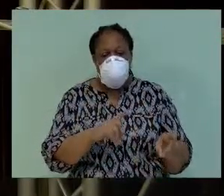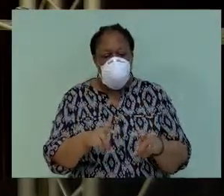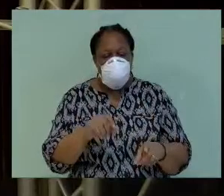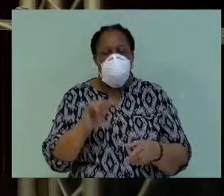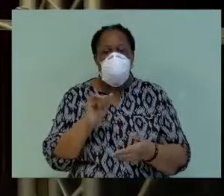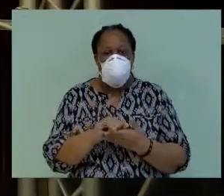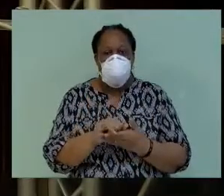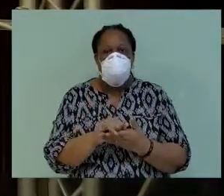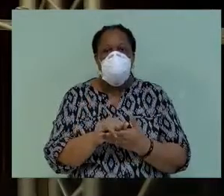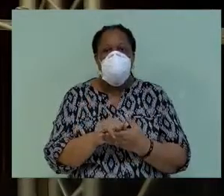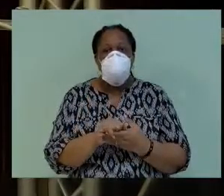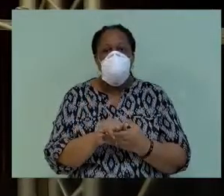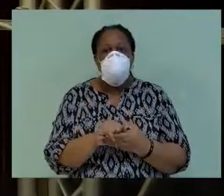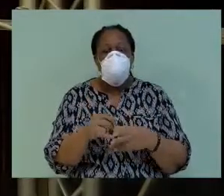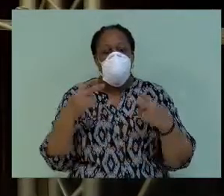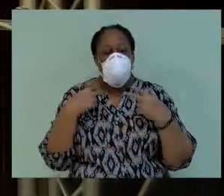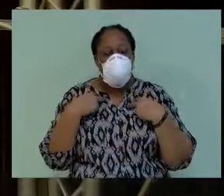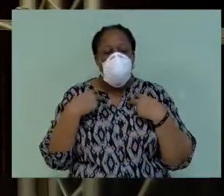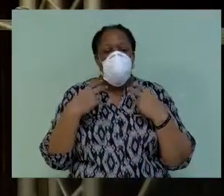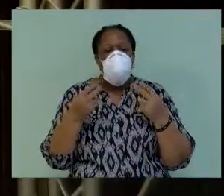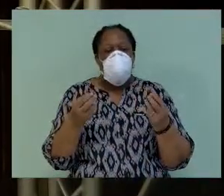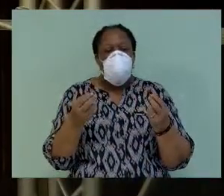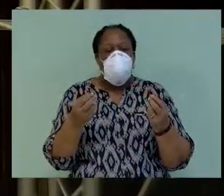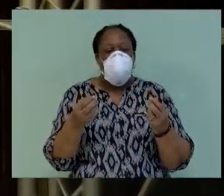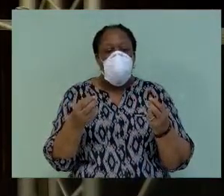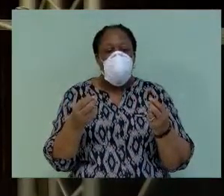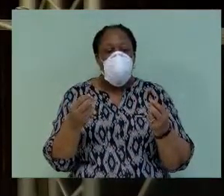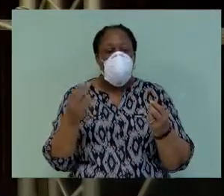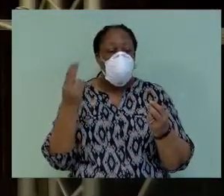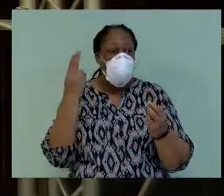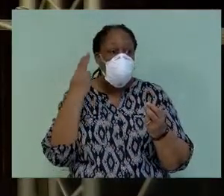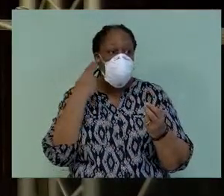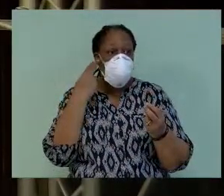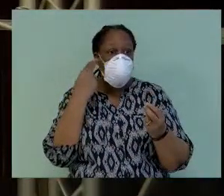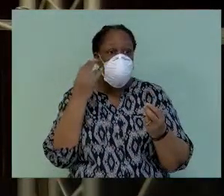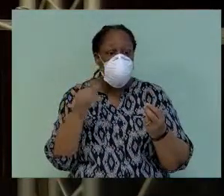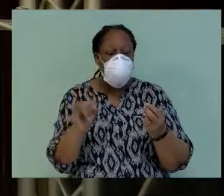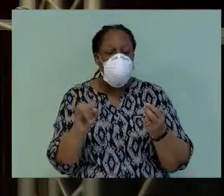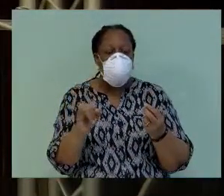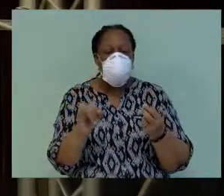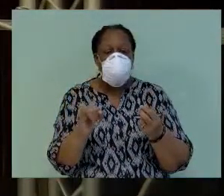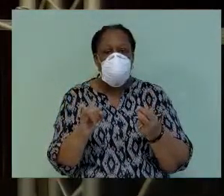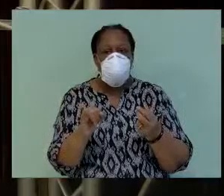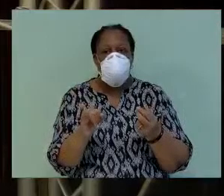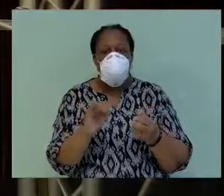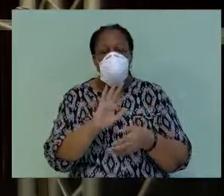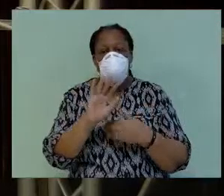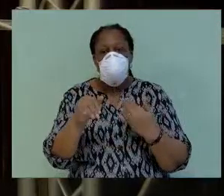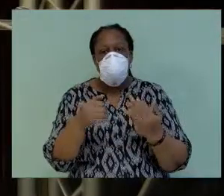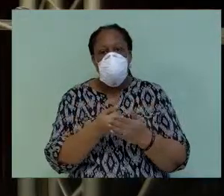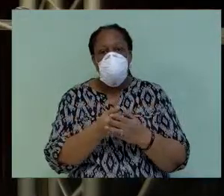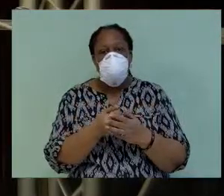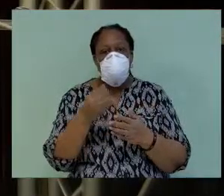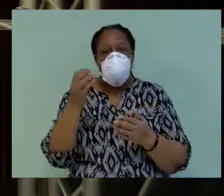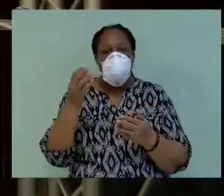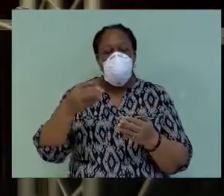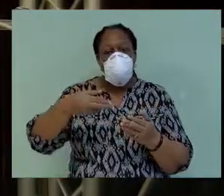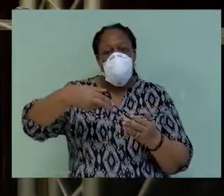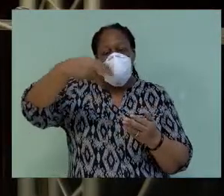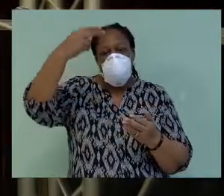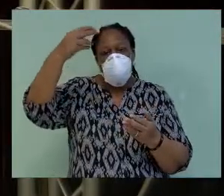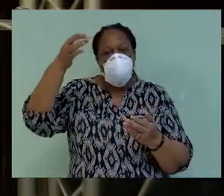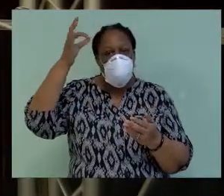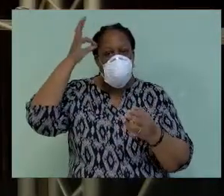hearings. The Eastern Caribbean Supreme Court has decided that all hearings in the High Court will be